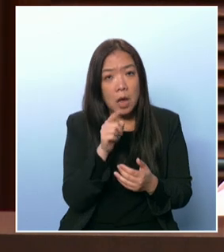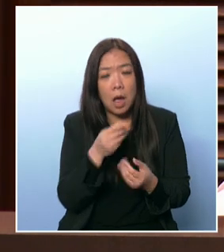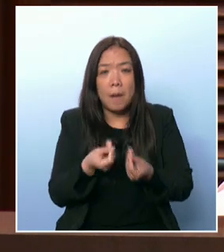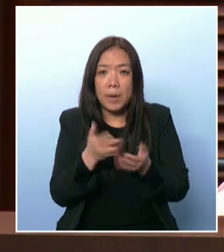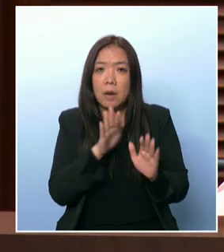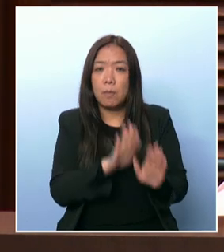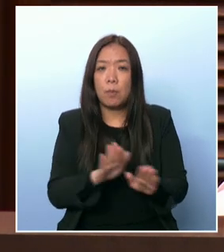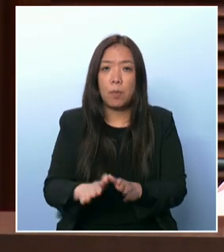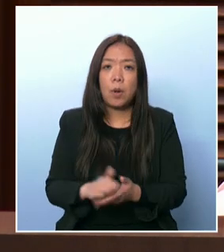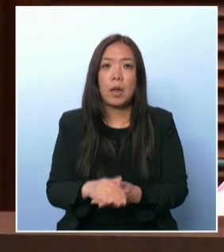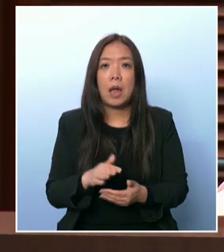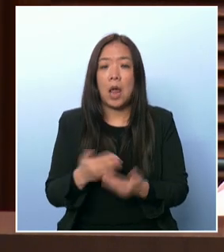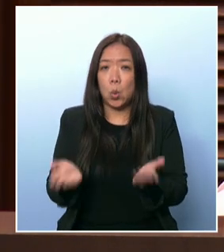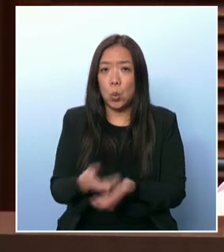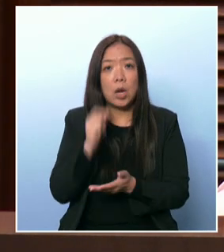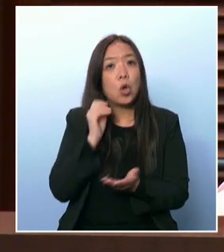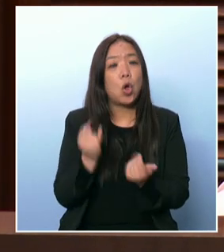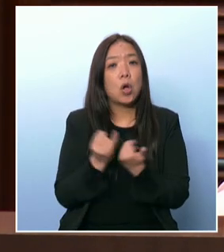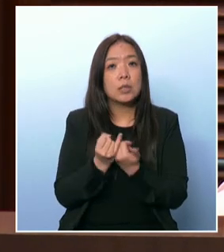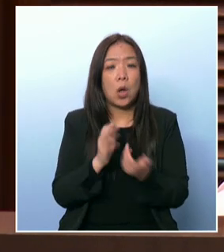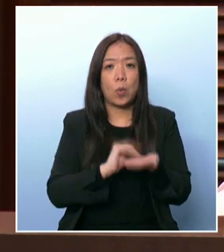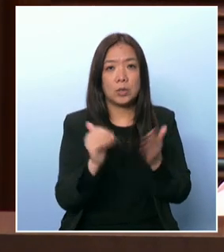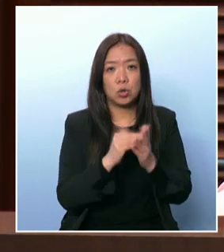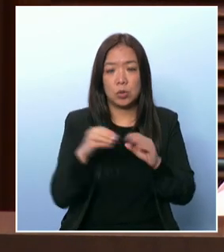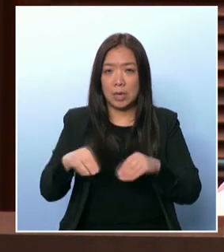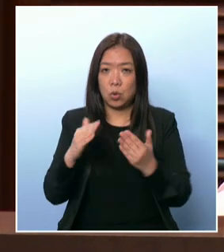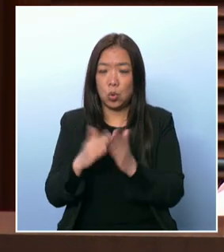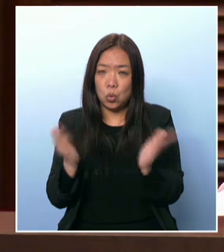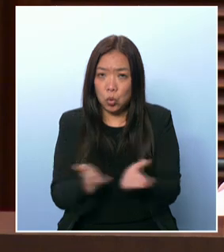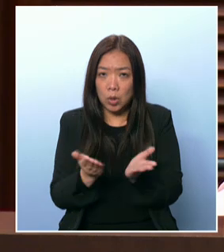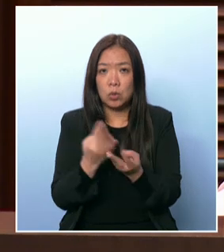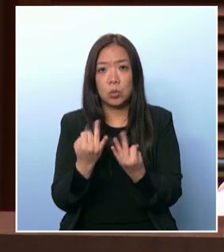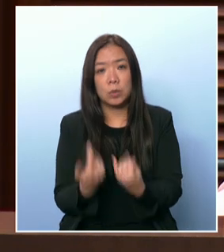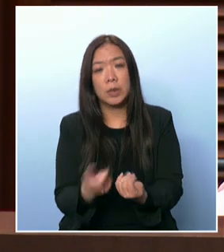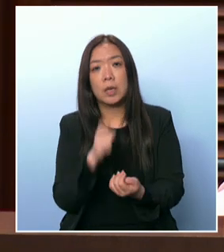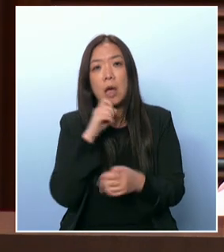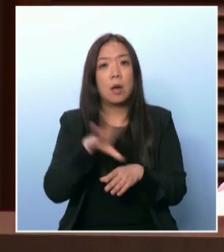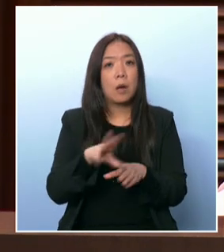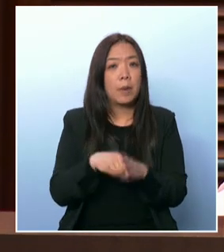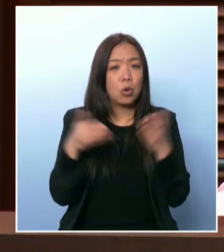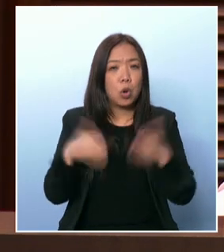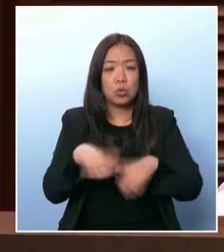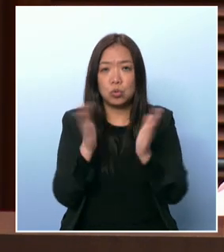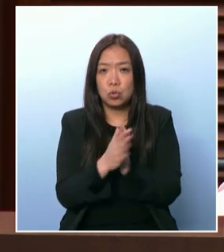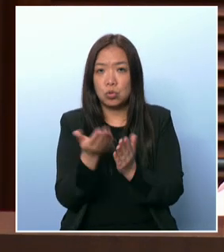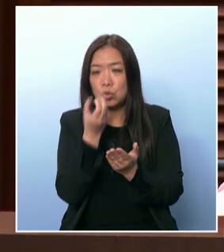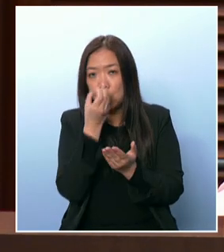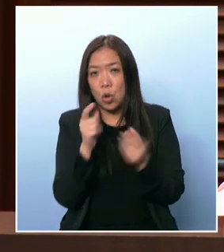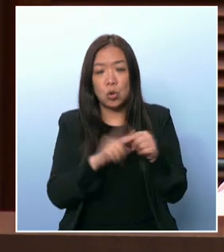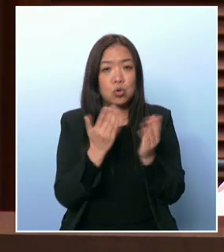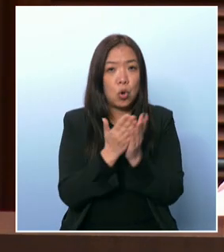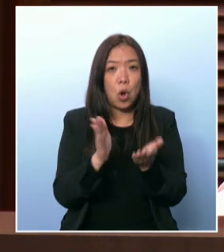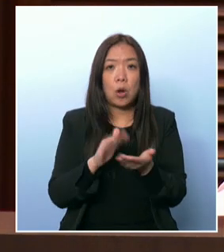to understand the difficulties and provide them with assistance. To encourage inoculation among female students, we